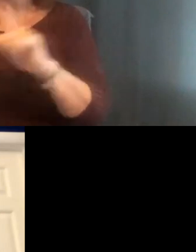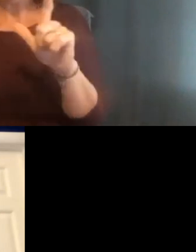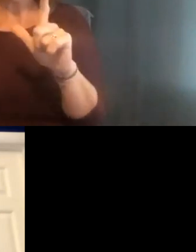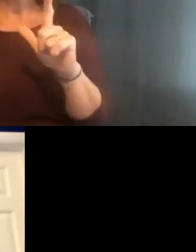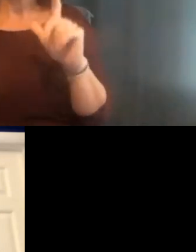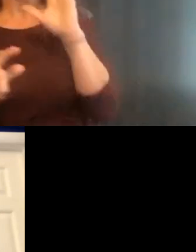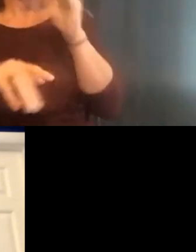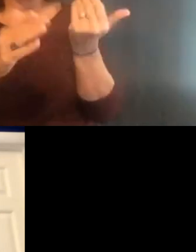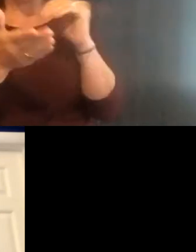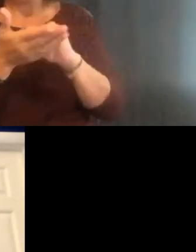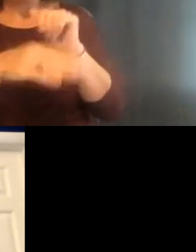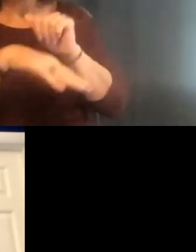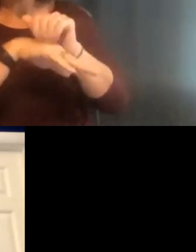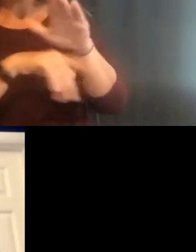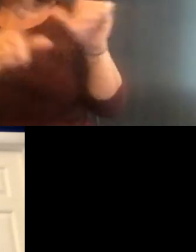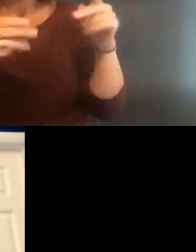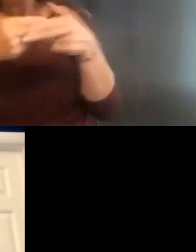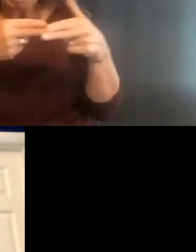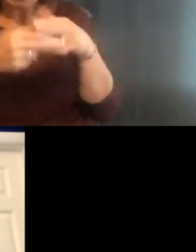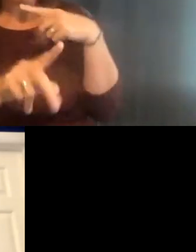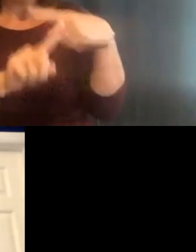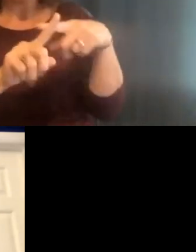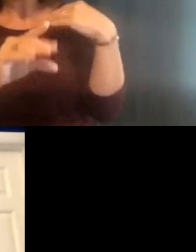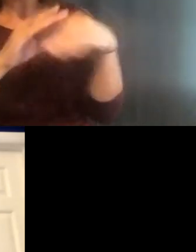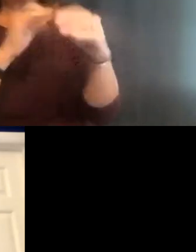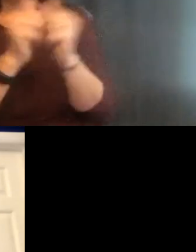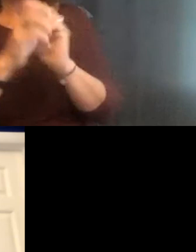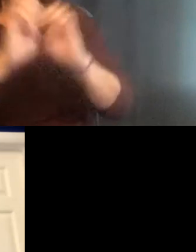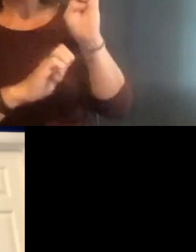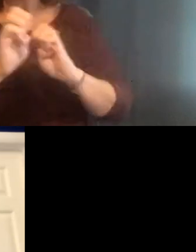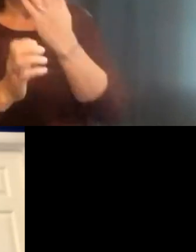later and a slide put up at the very end here. All right, so thank